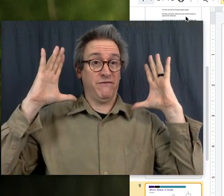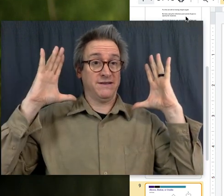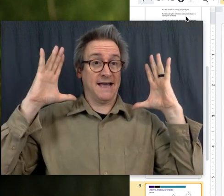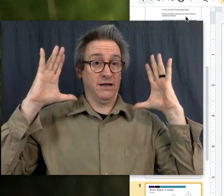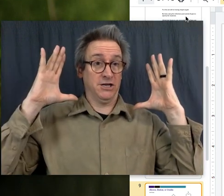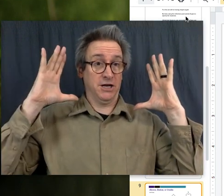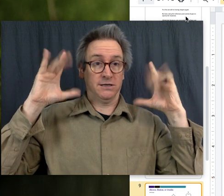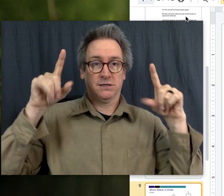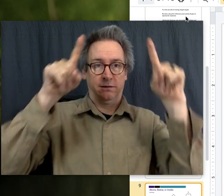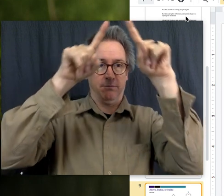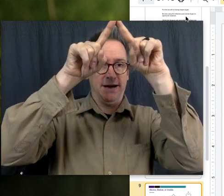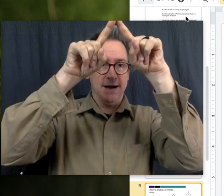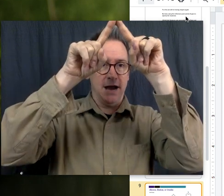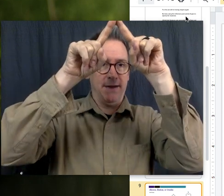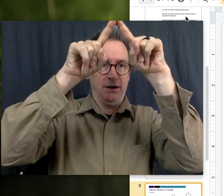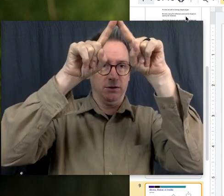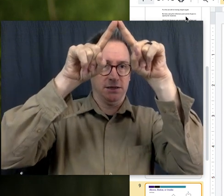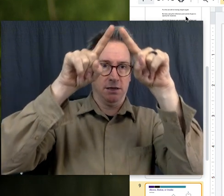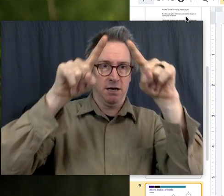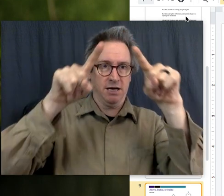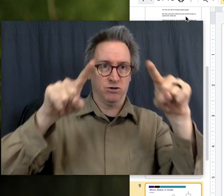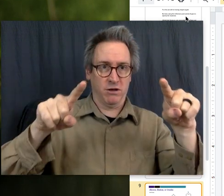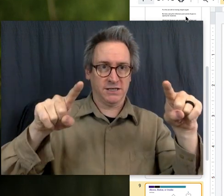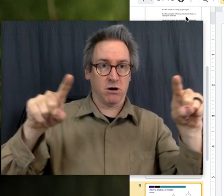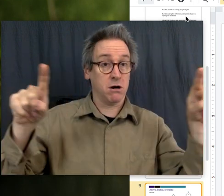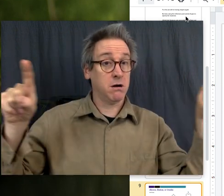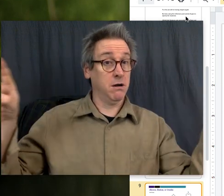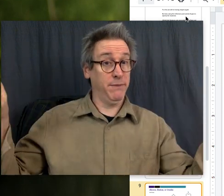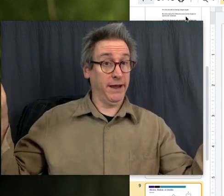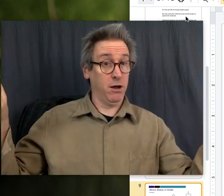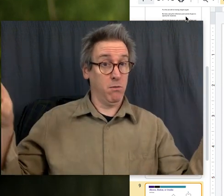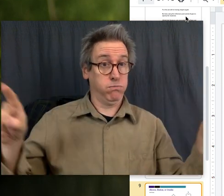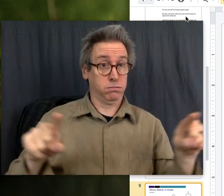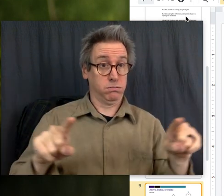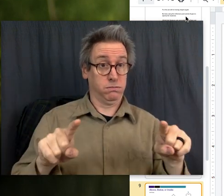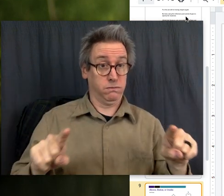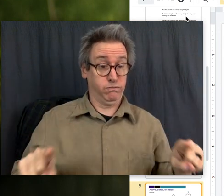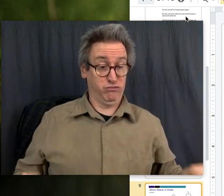my physicality changes. My non-manuals, I draw the star, big.